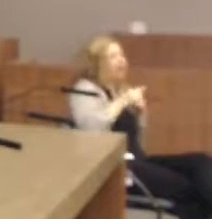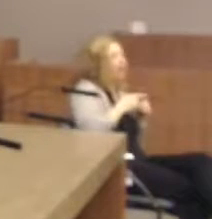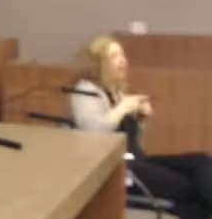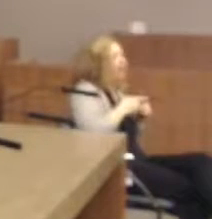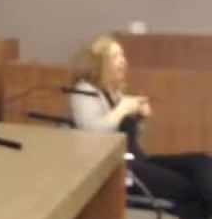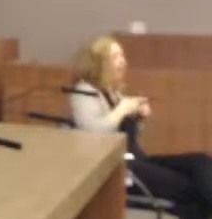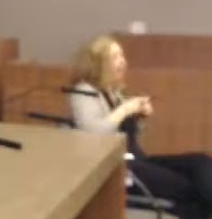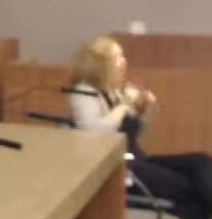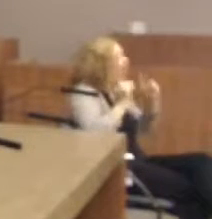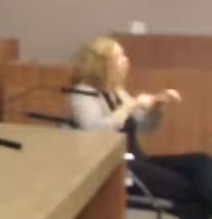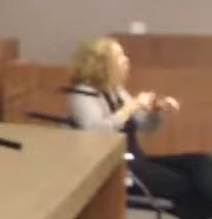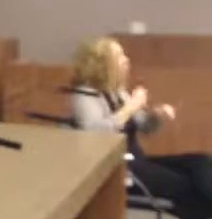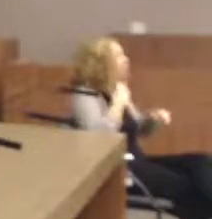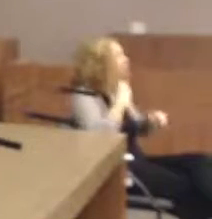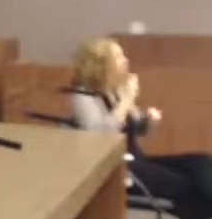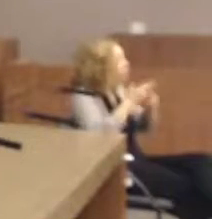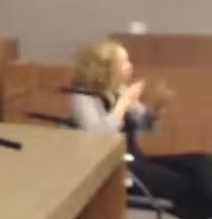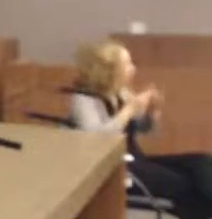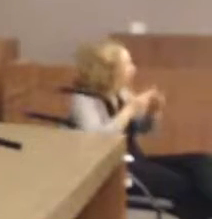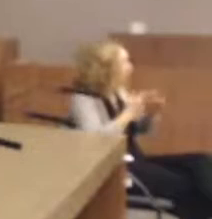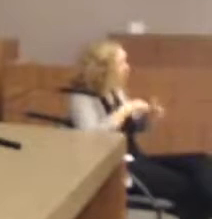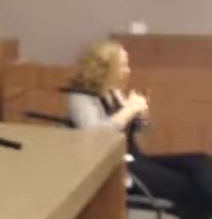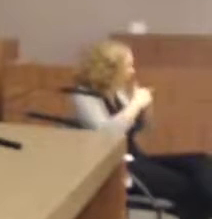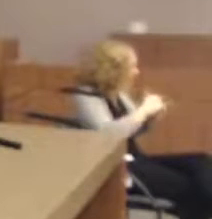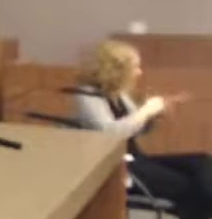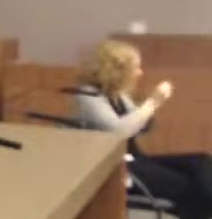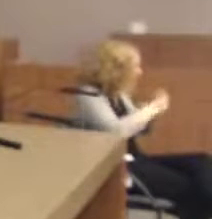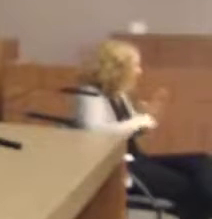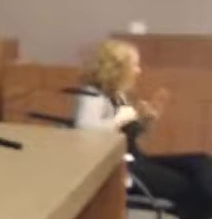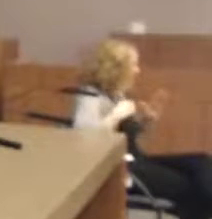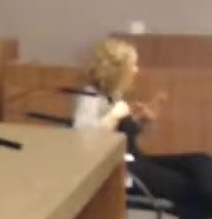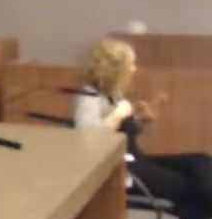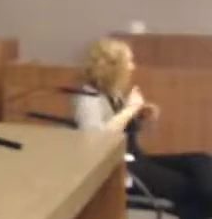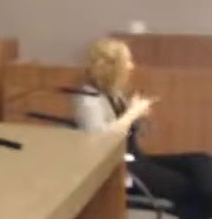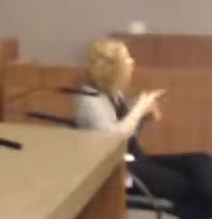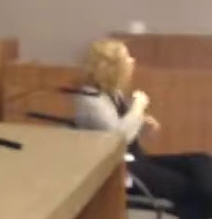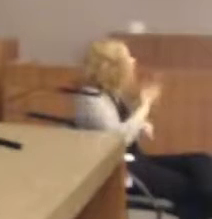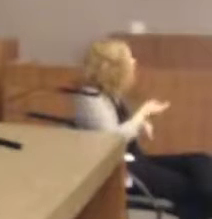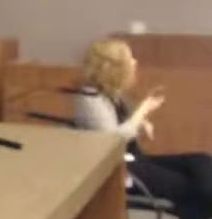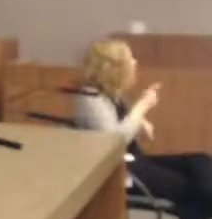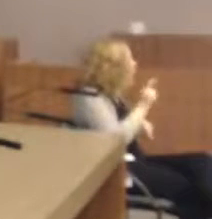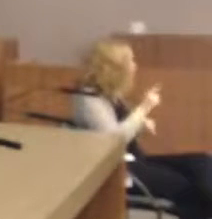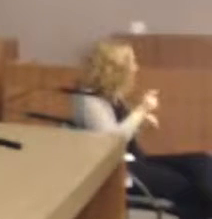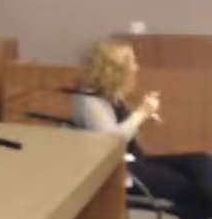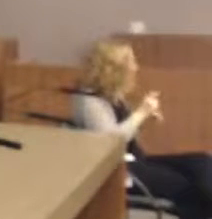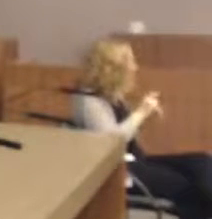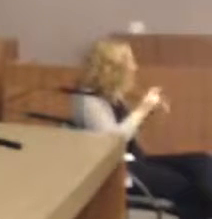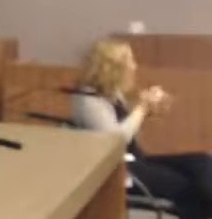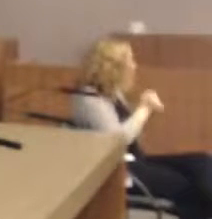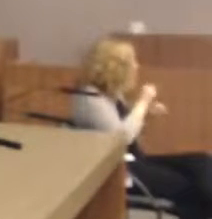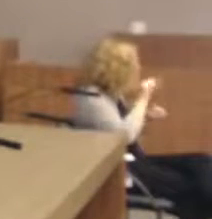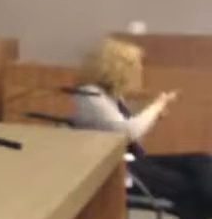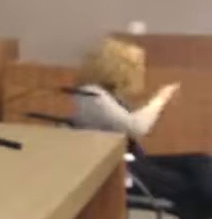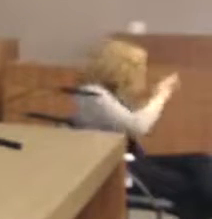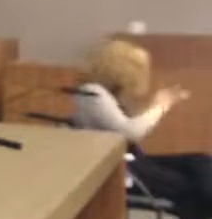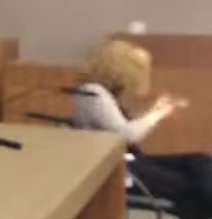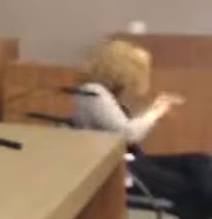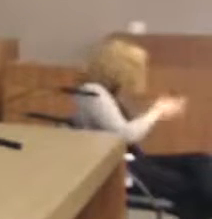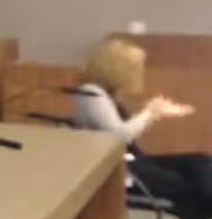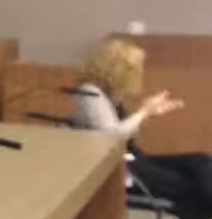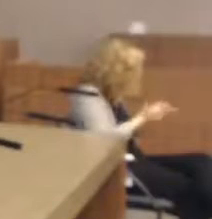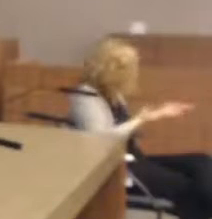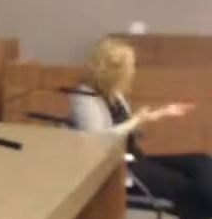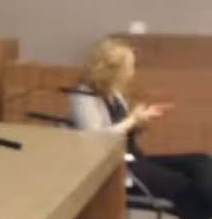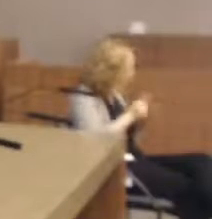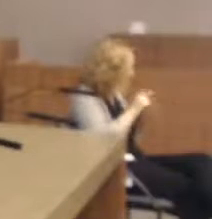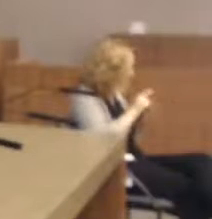victim services and we're helping them fill out an application, and then we tell them that they have to get X form and bring it to us or get us this information or